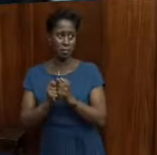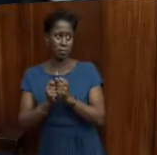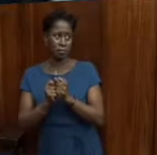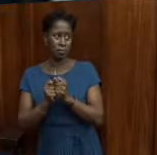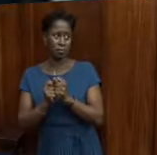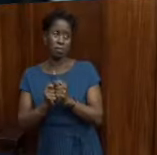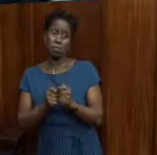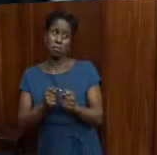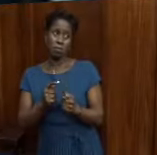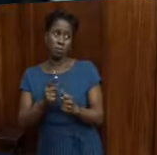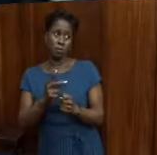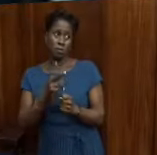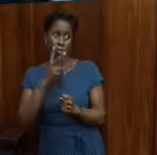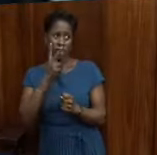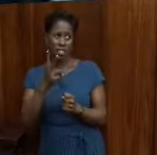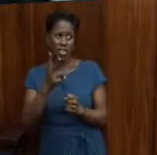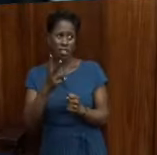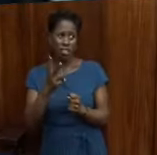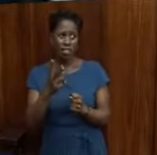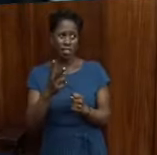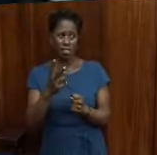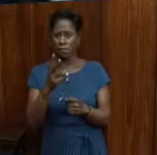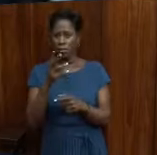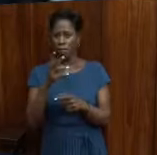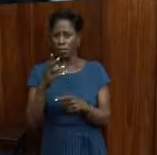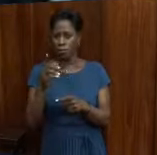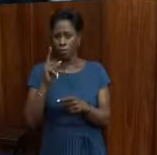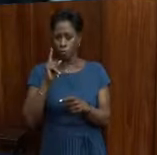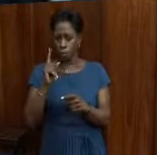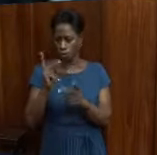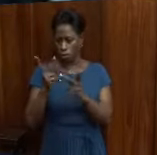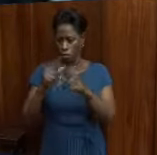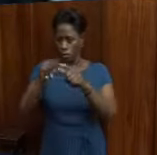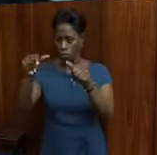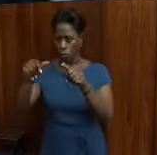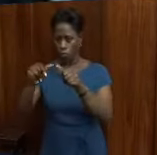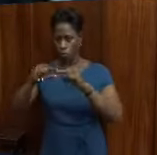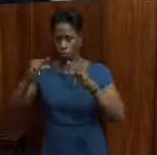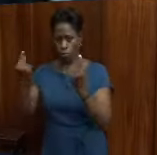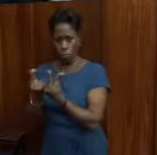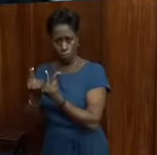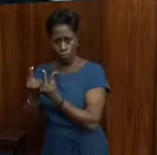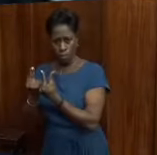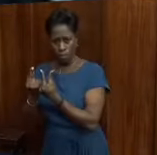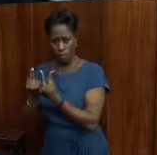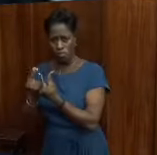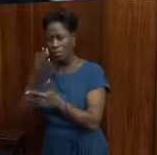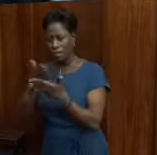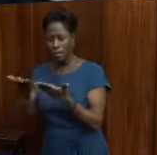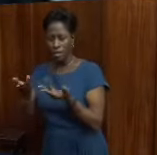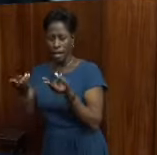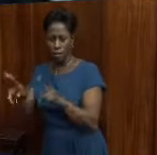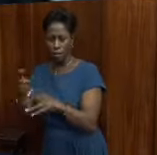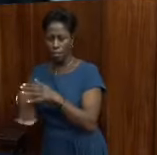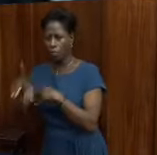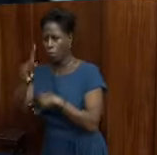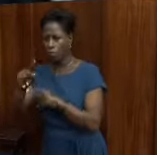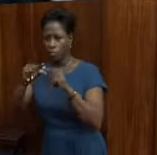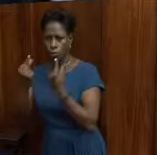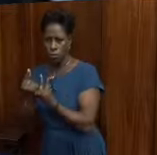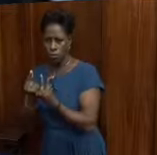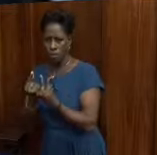sector created a domino effect that resounded around the island. The development and endorsement of a number of